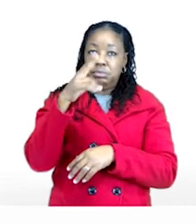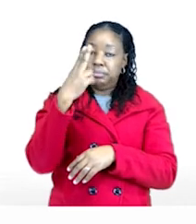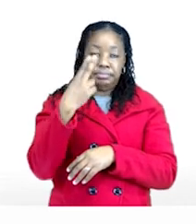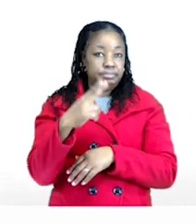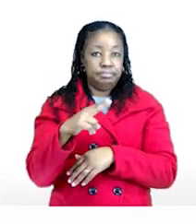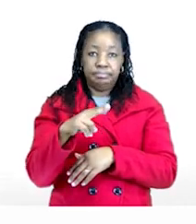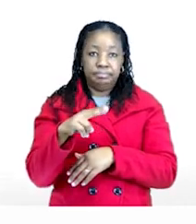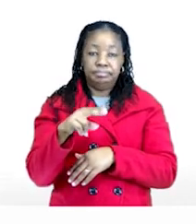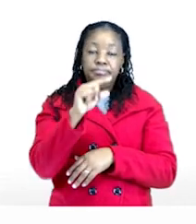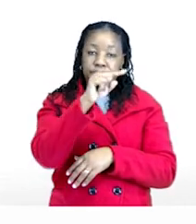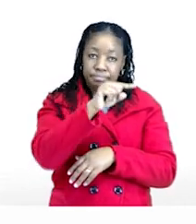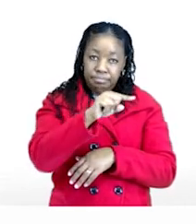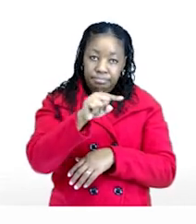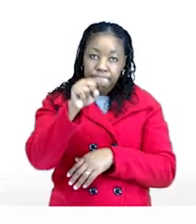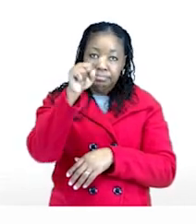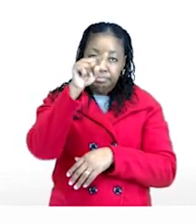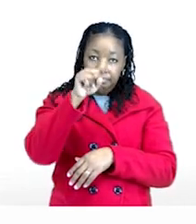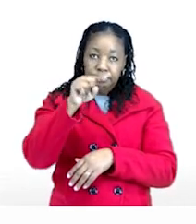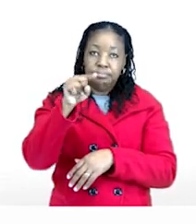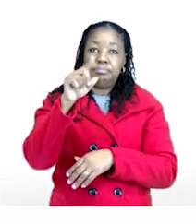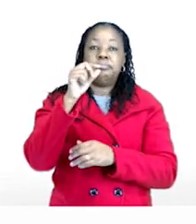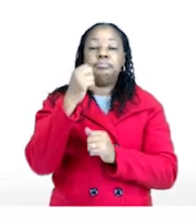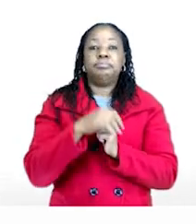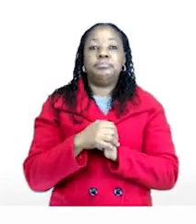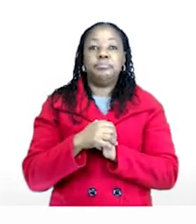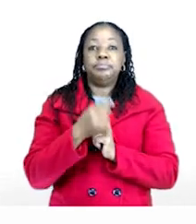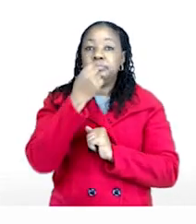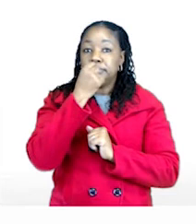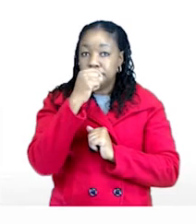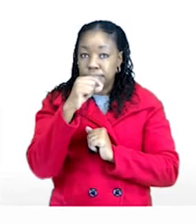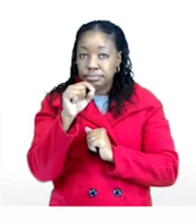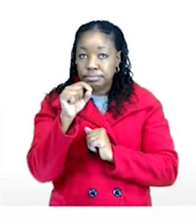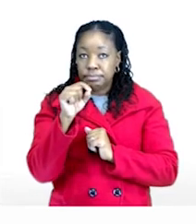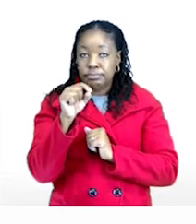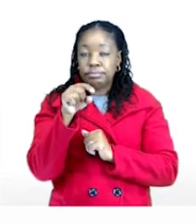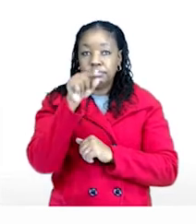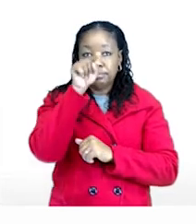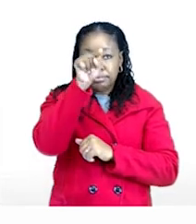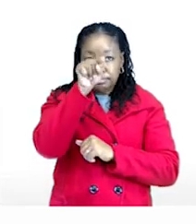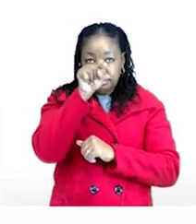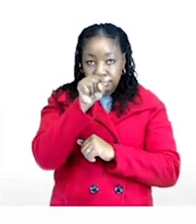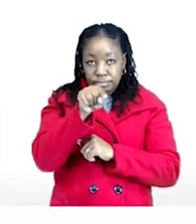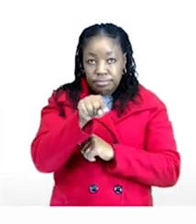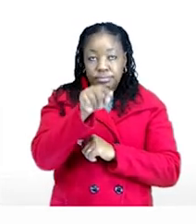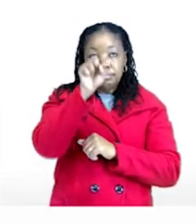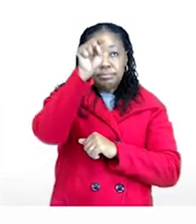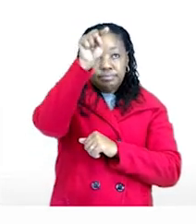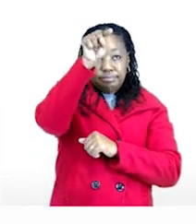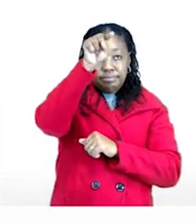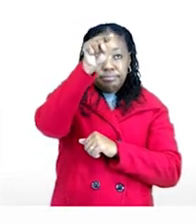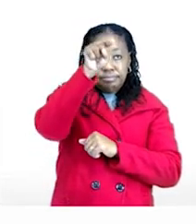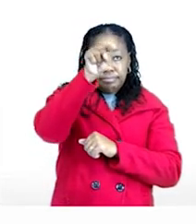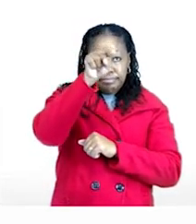top going down. Put your pencil on the dot right at the top of the